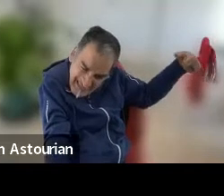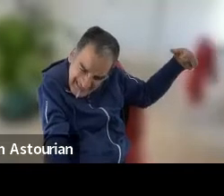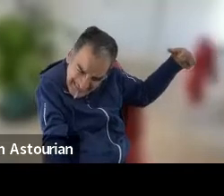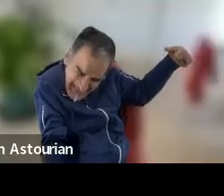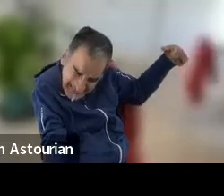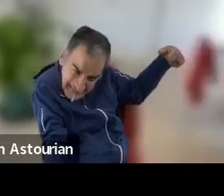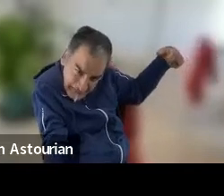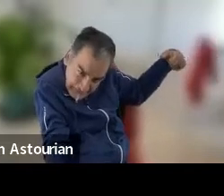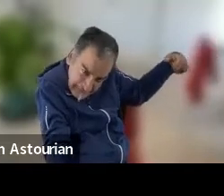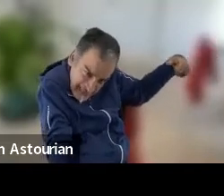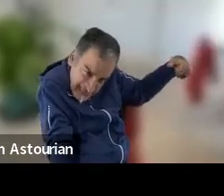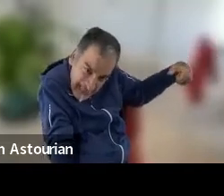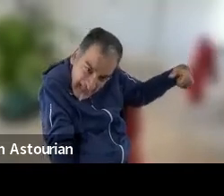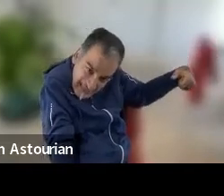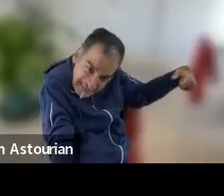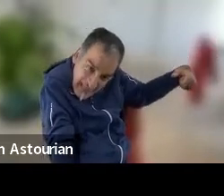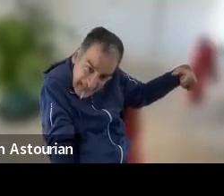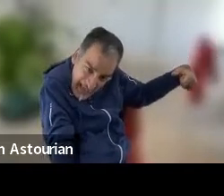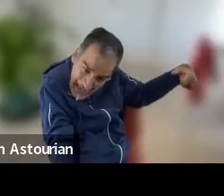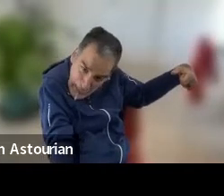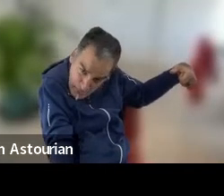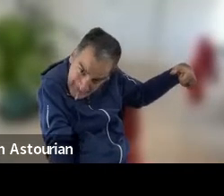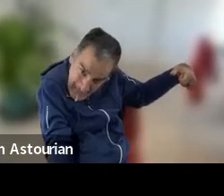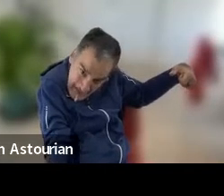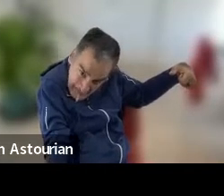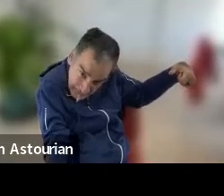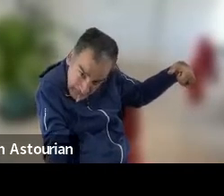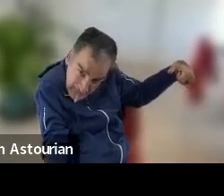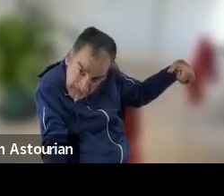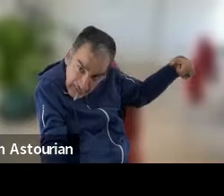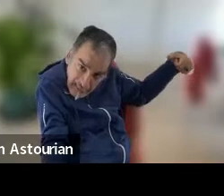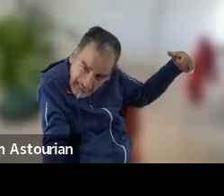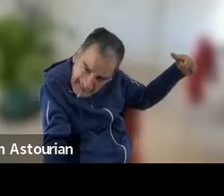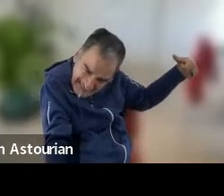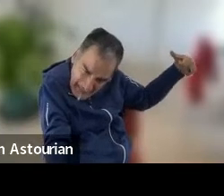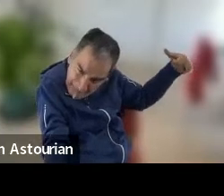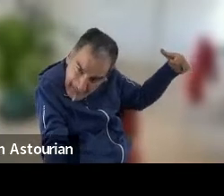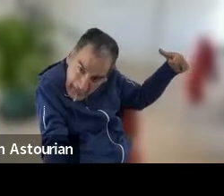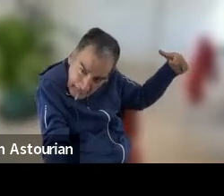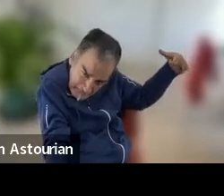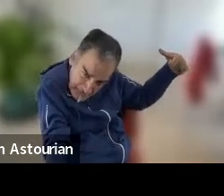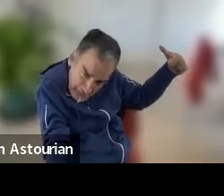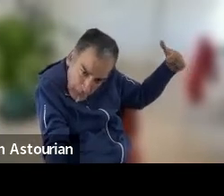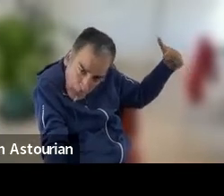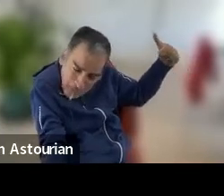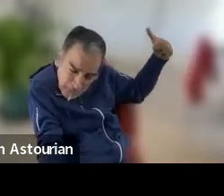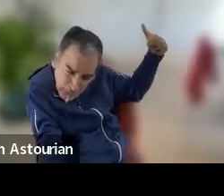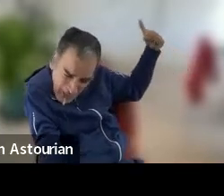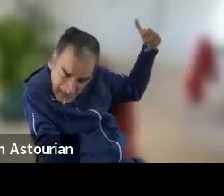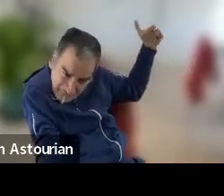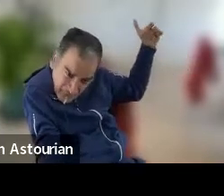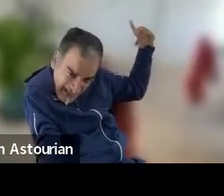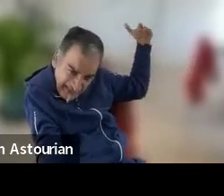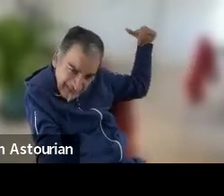with NDIS can take a long time. And sometimes when we